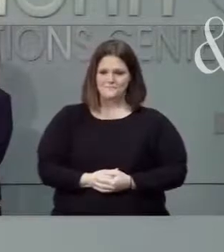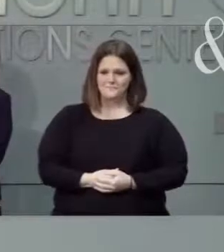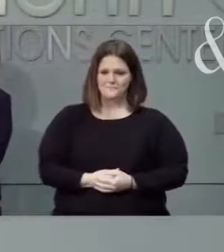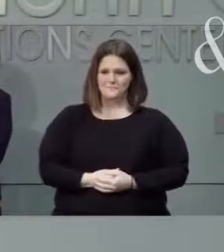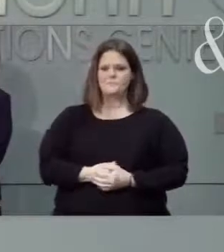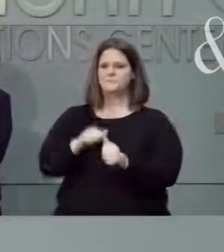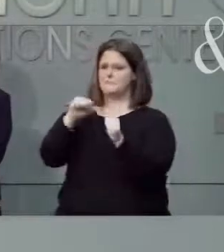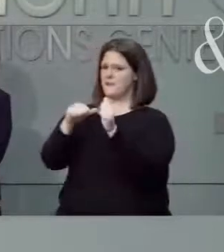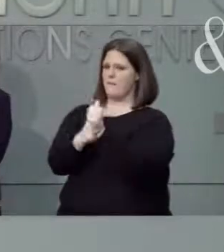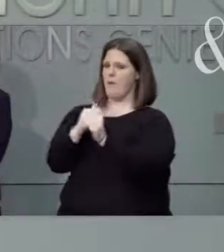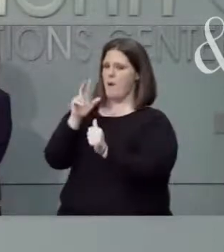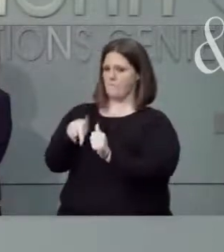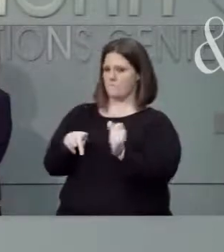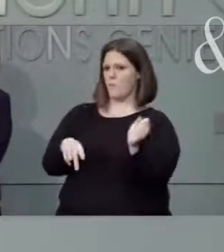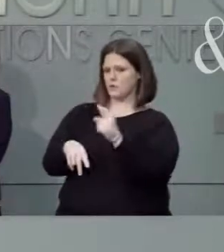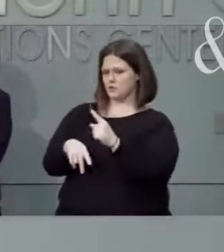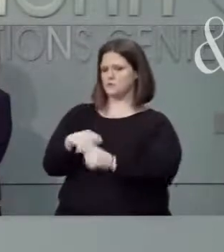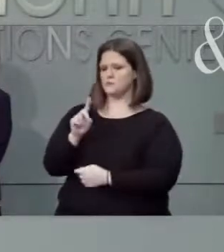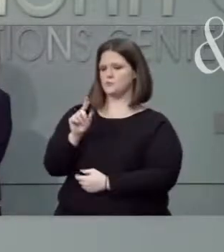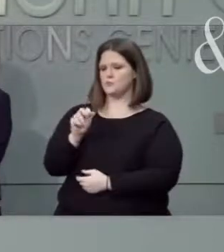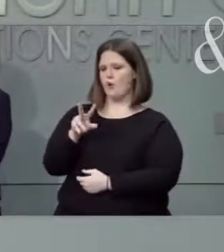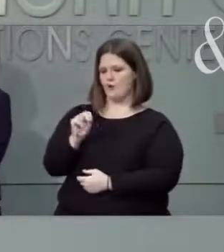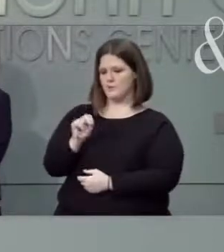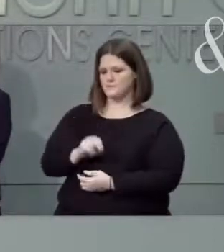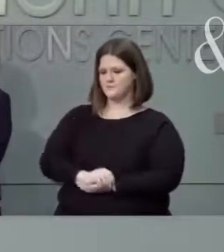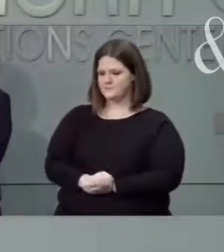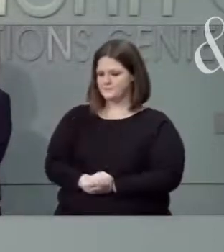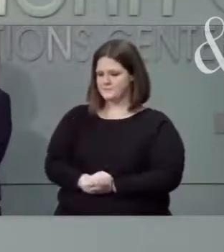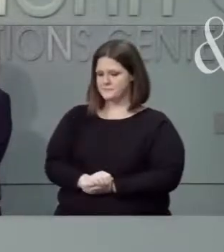We have a follow-up, Dawn Vaughn, News and Observer.